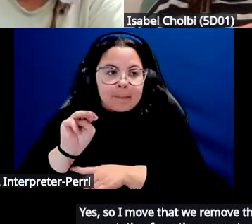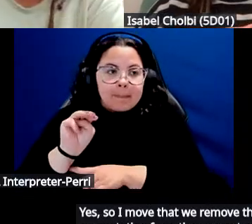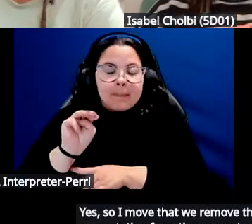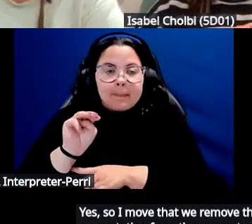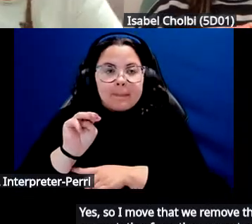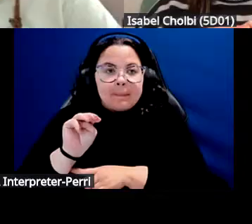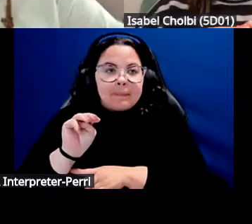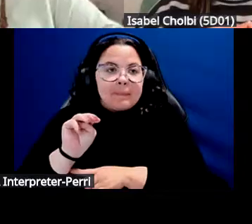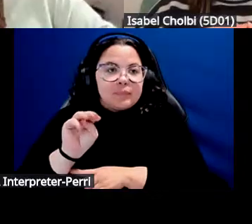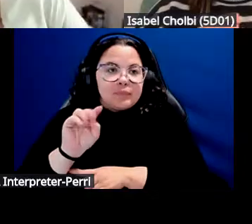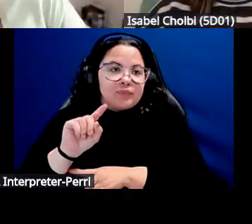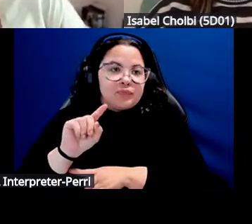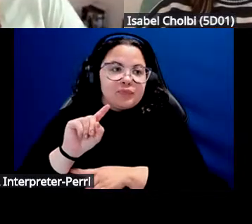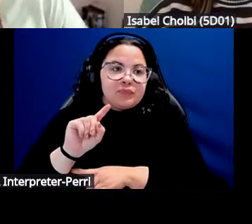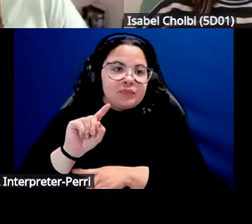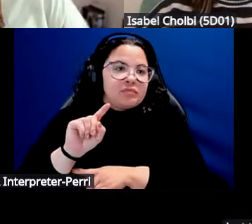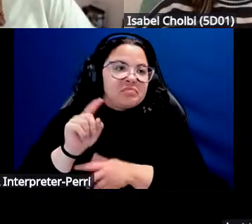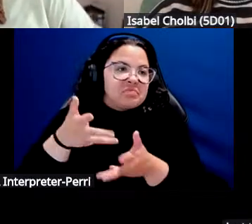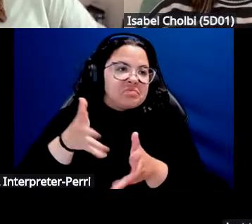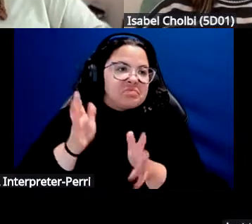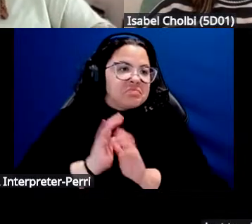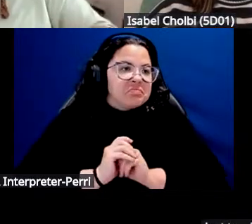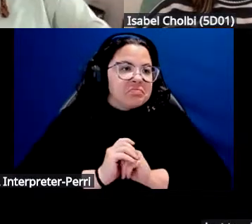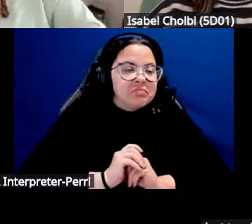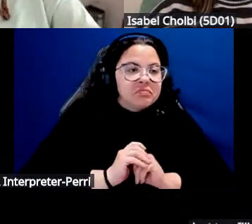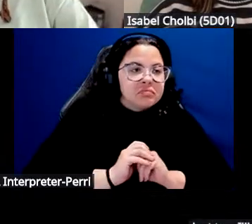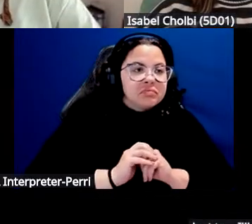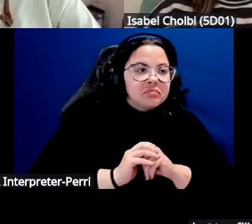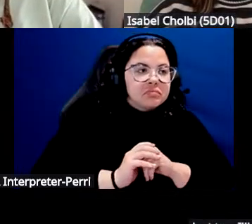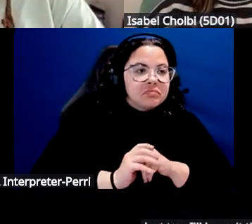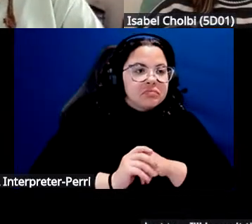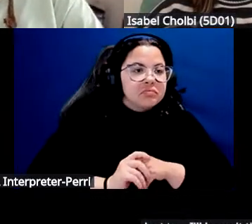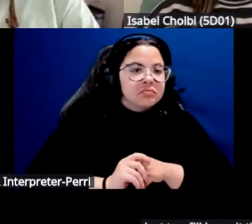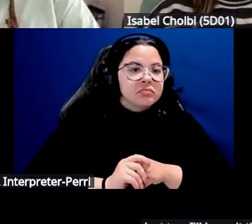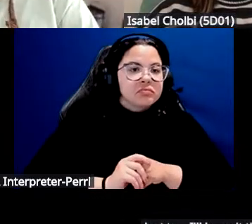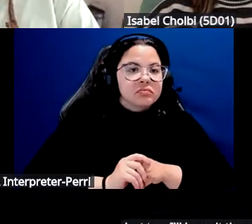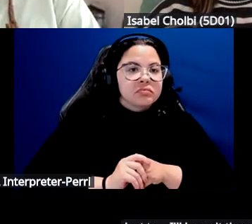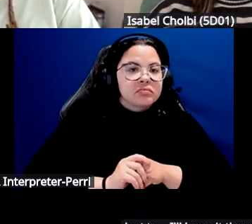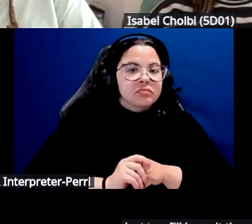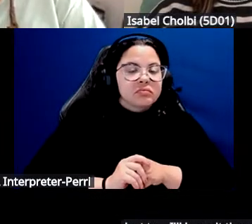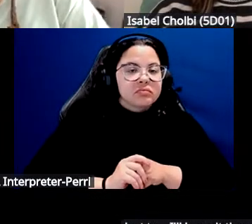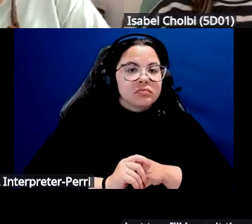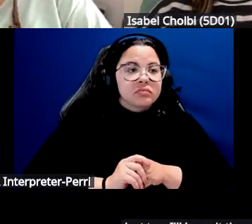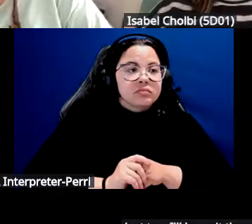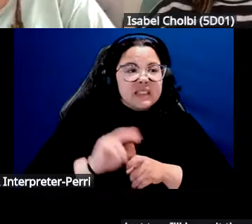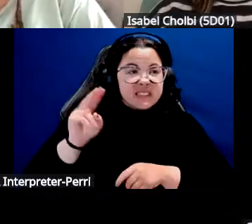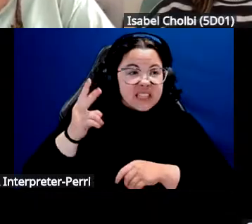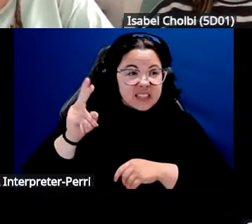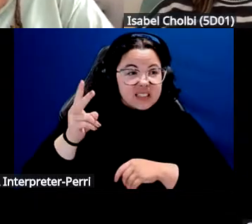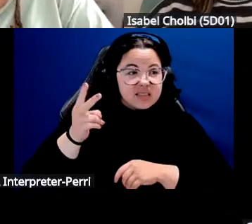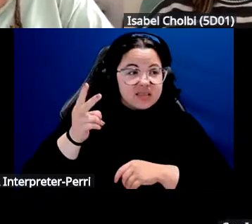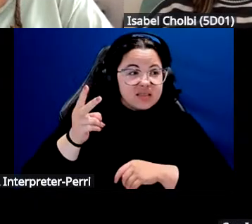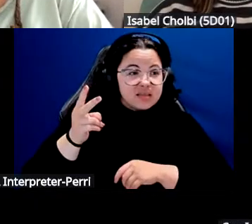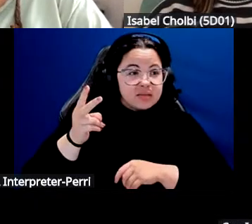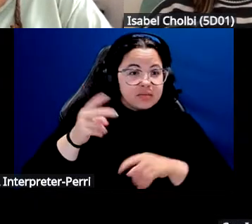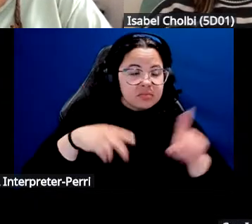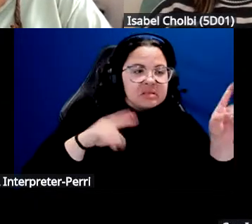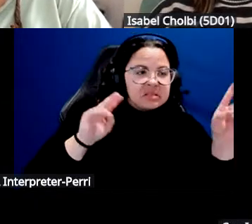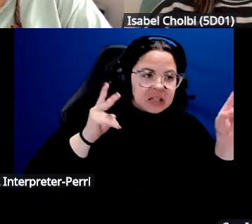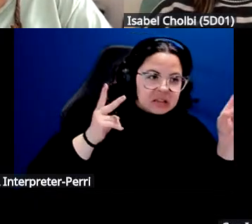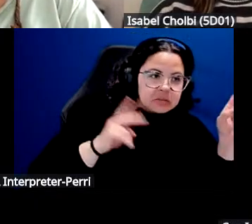to, I'll leave it there, and we can talk about it then. Can I get a second?